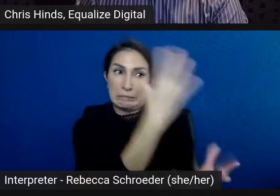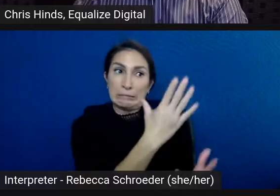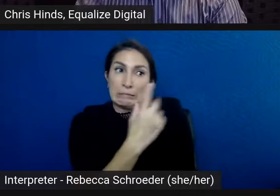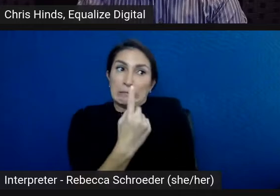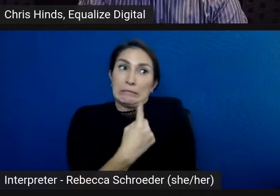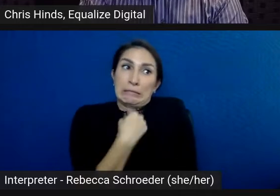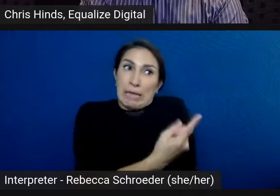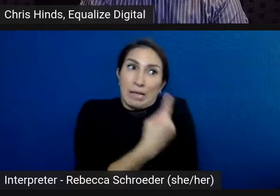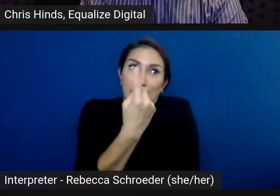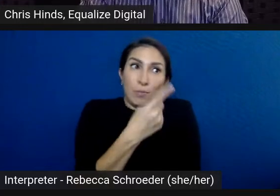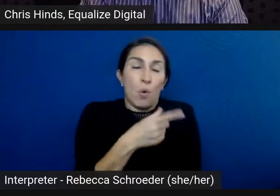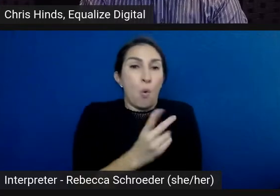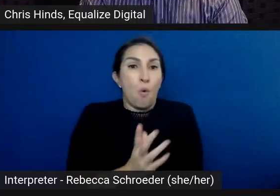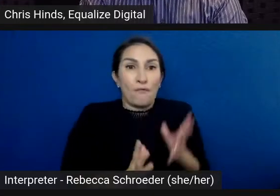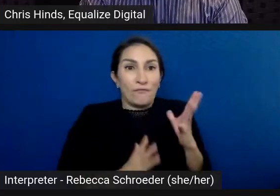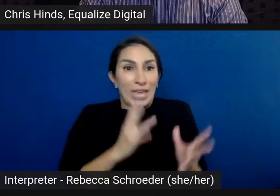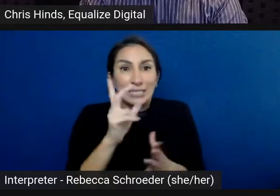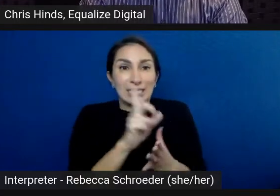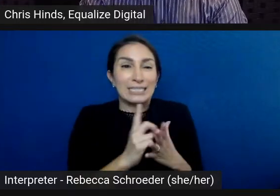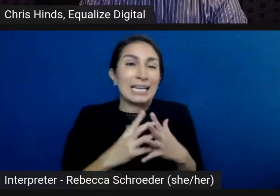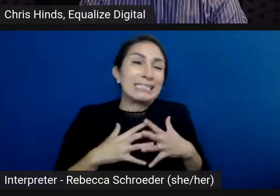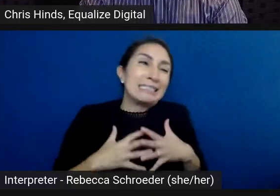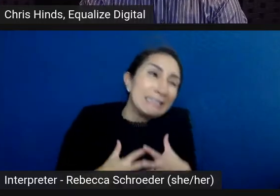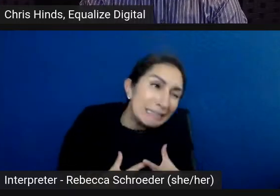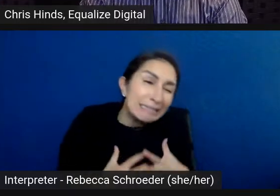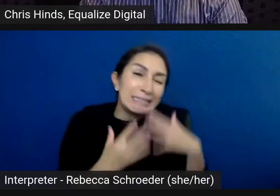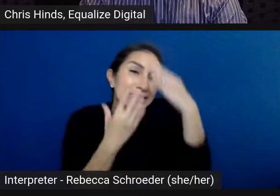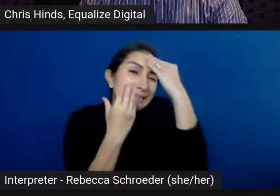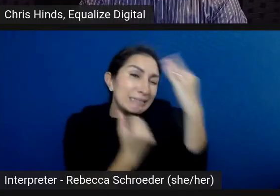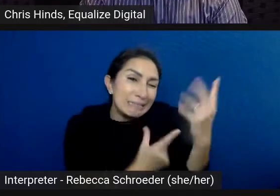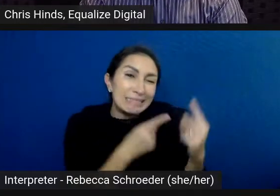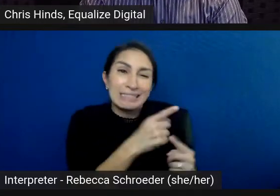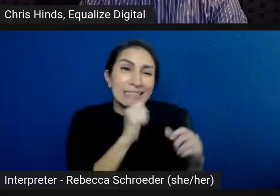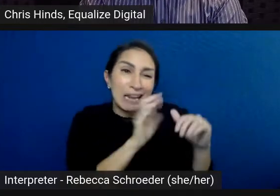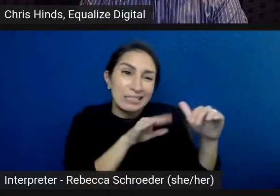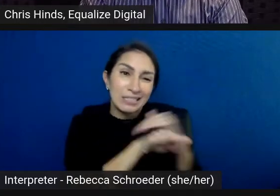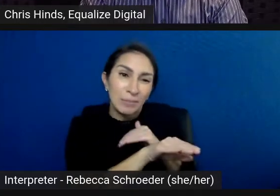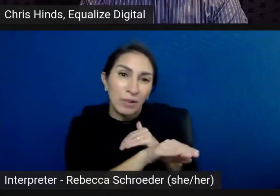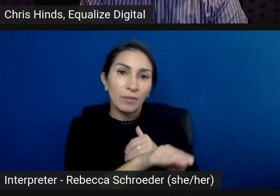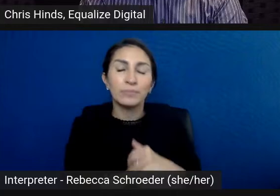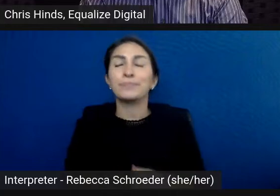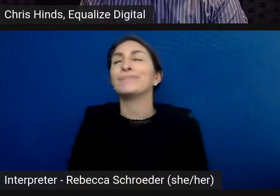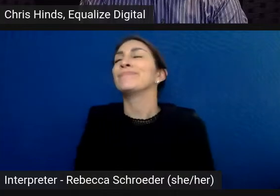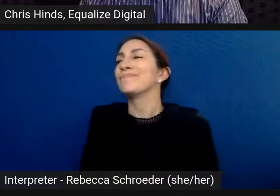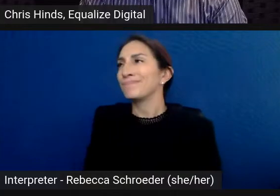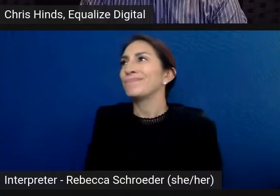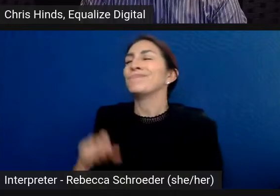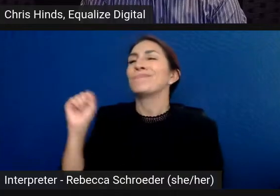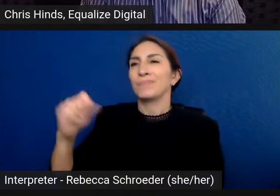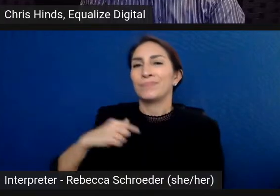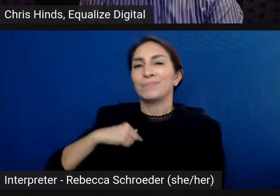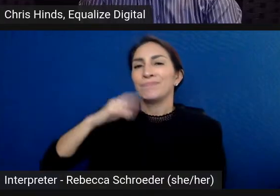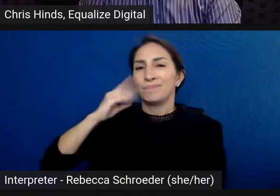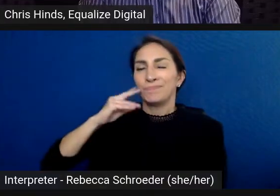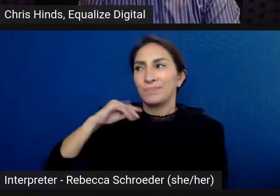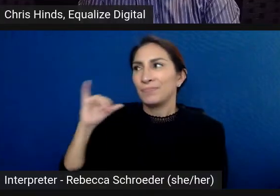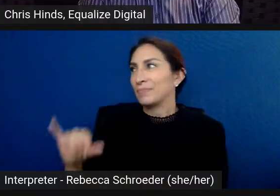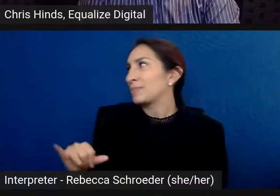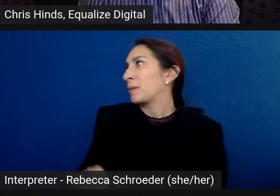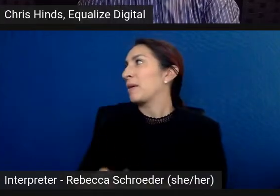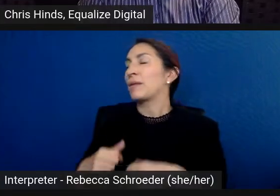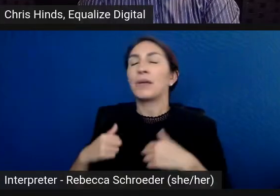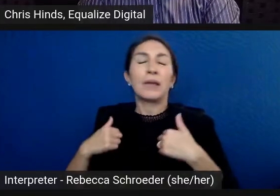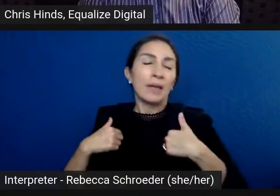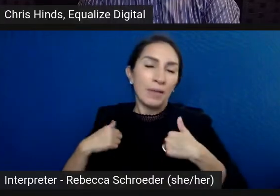fancy design? Yeah, I have had that happen, but because I've been in the design industry for